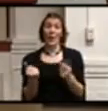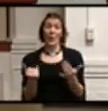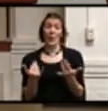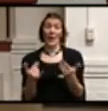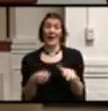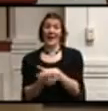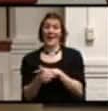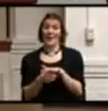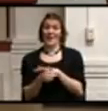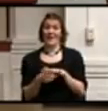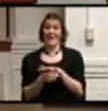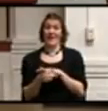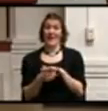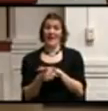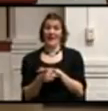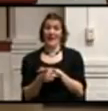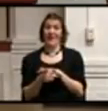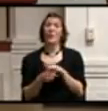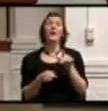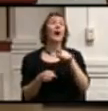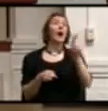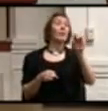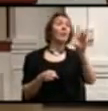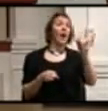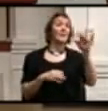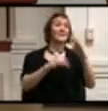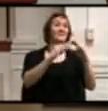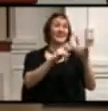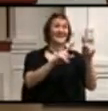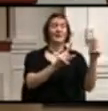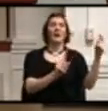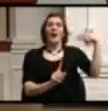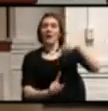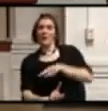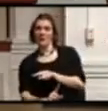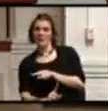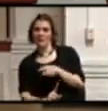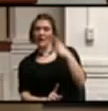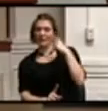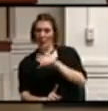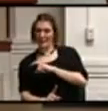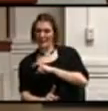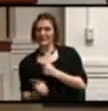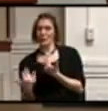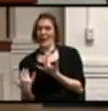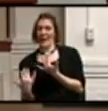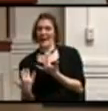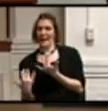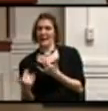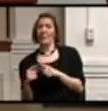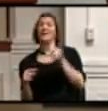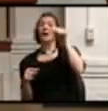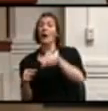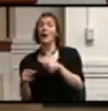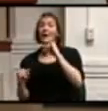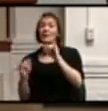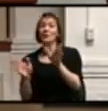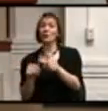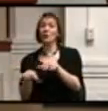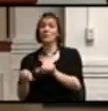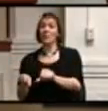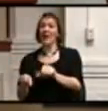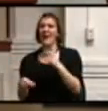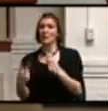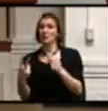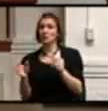area inside the police entrance. There is an interview room. The interview room, as you can see, has two doors. One is on